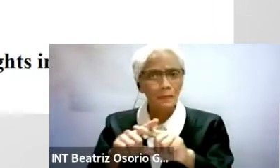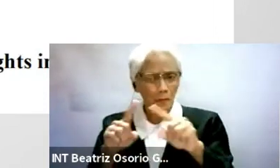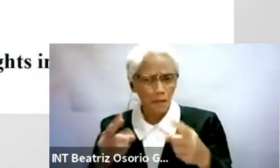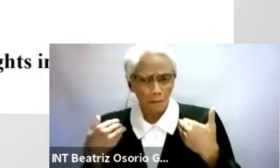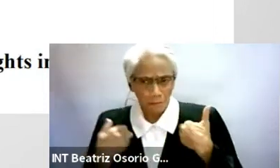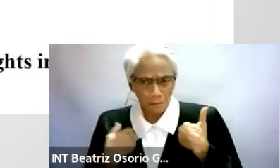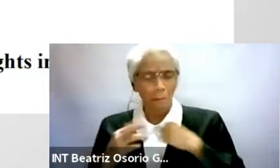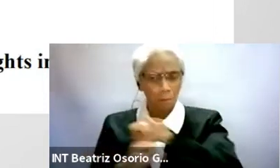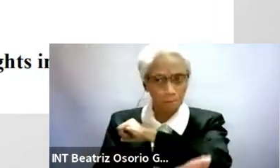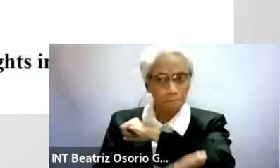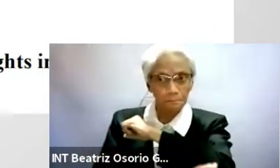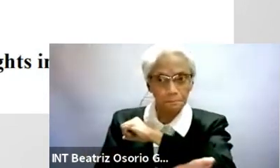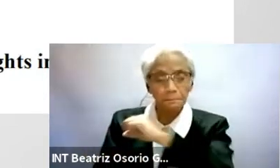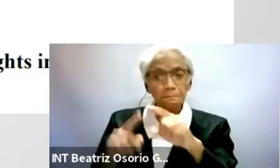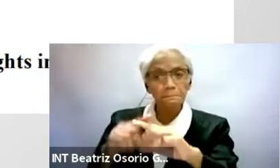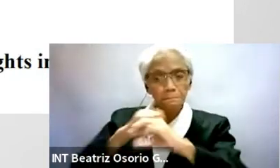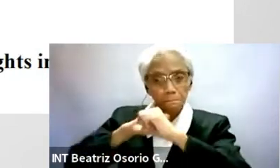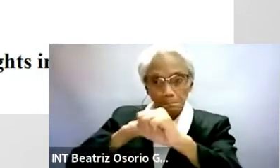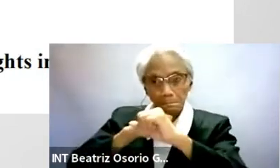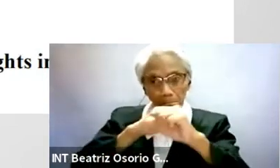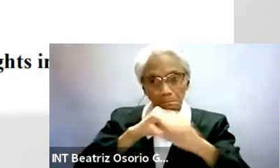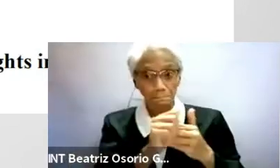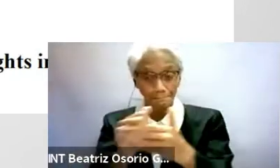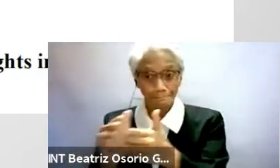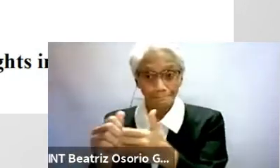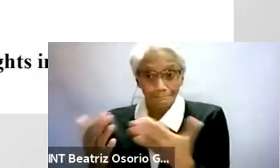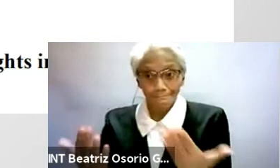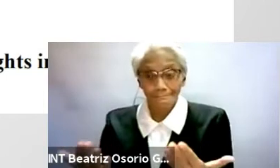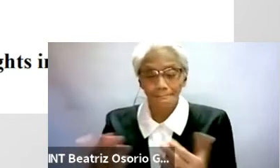regional events to promote the guidance it provides.